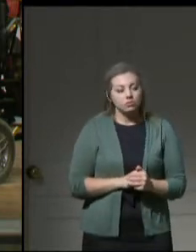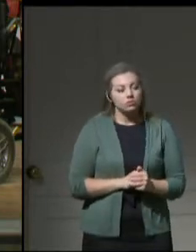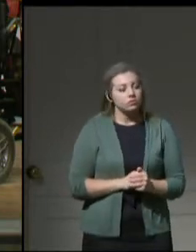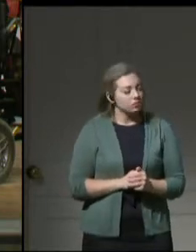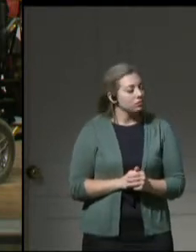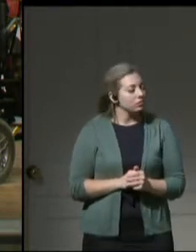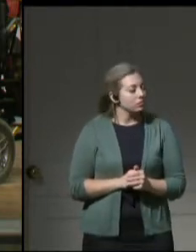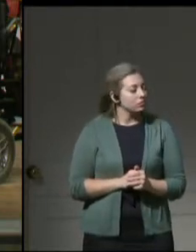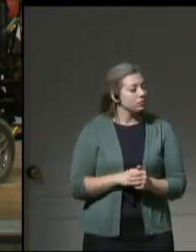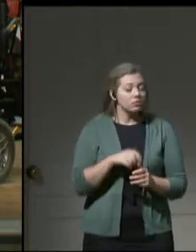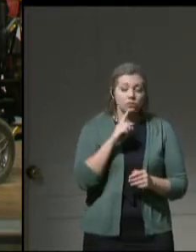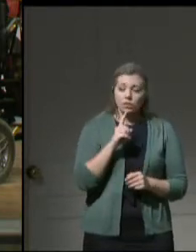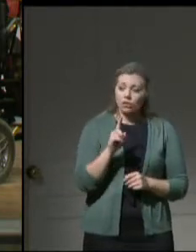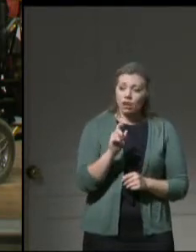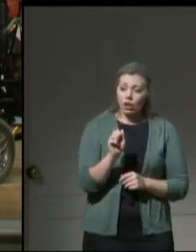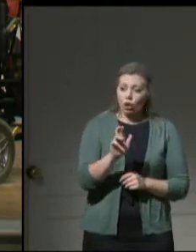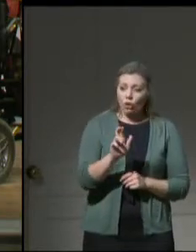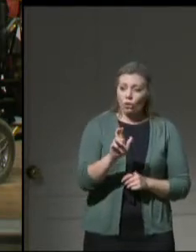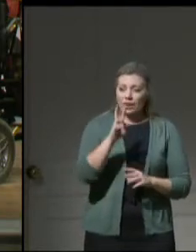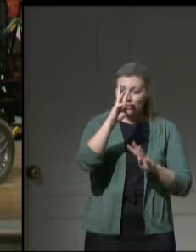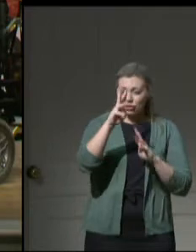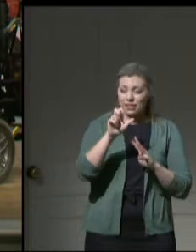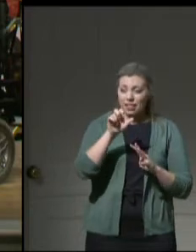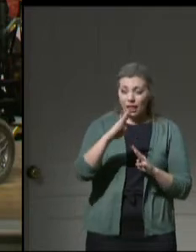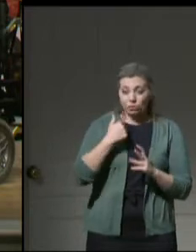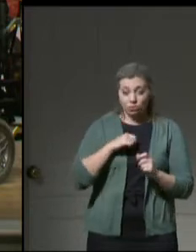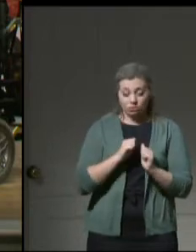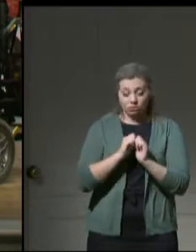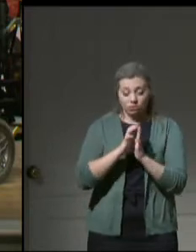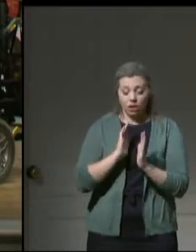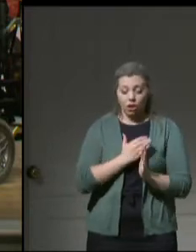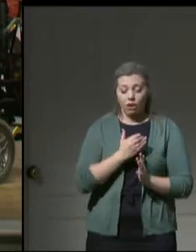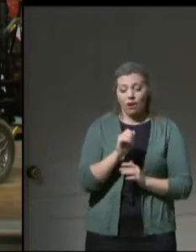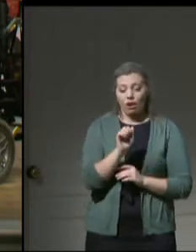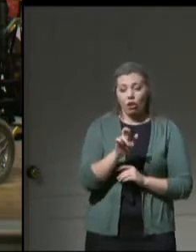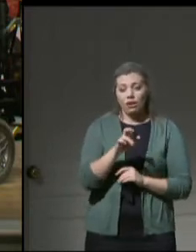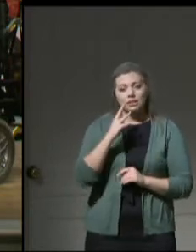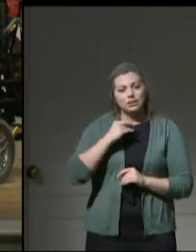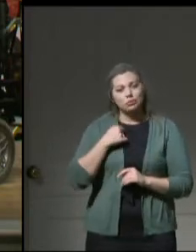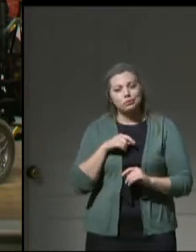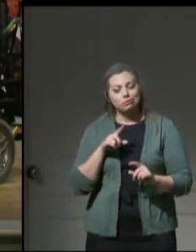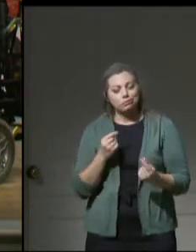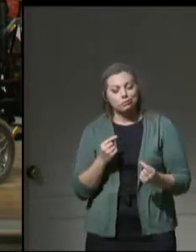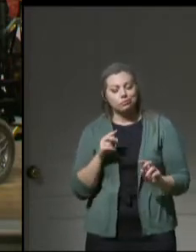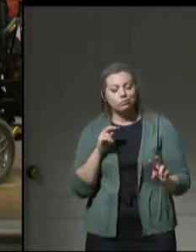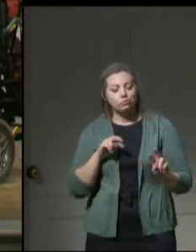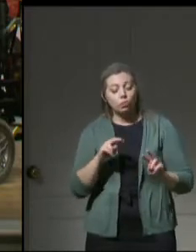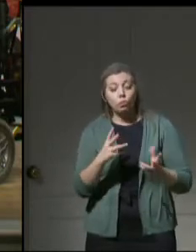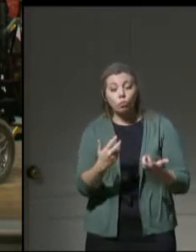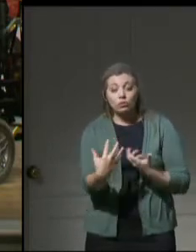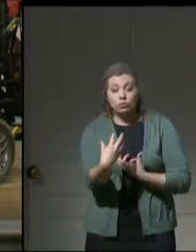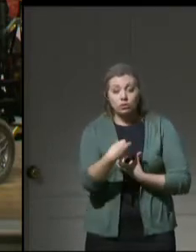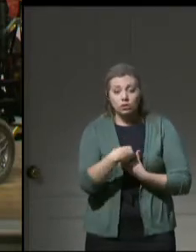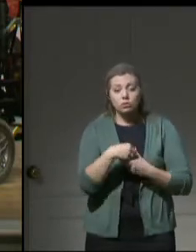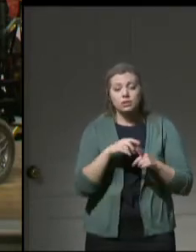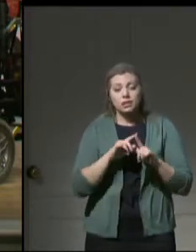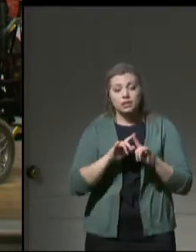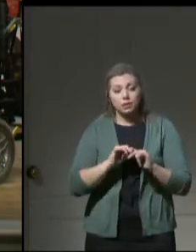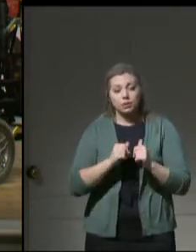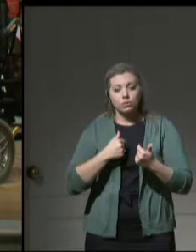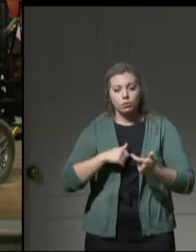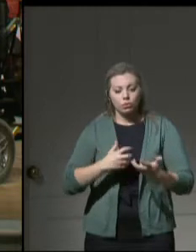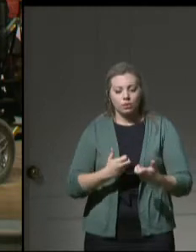at AARP Innovation Labs, when we've built our VR experience, we want to be inclusive, but we want to make